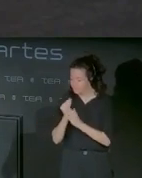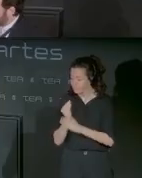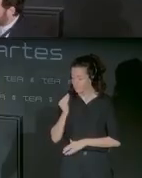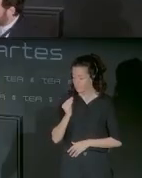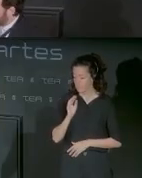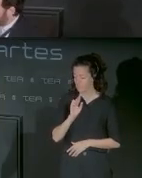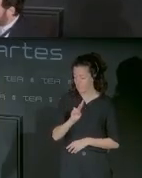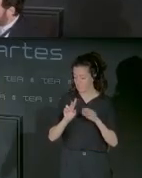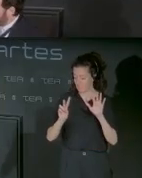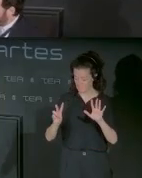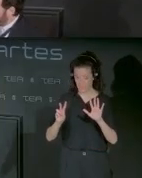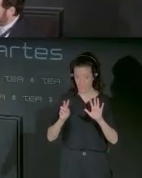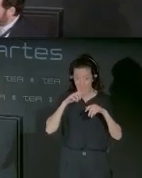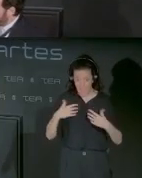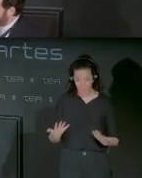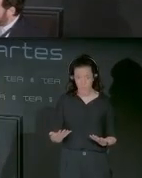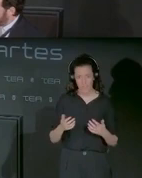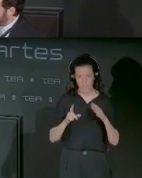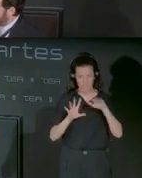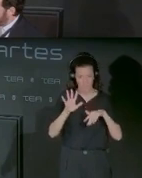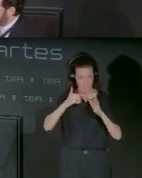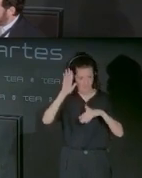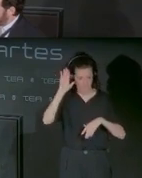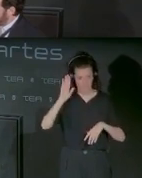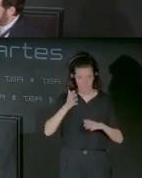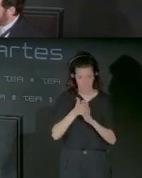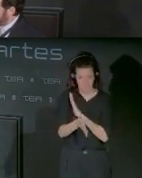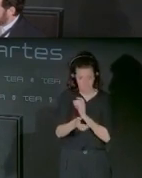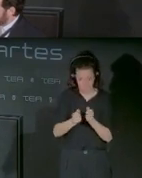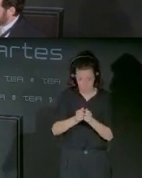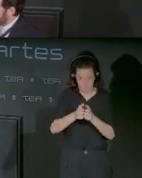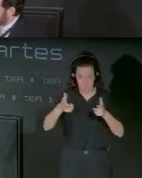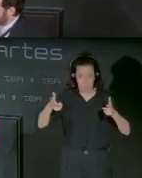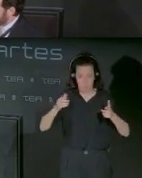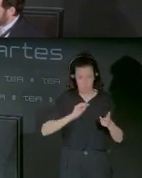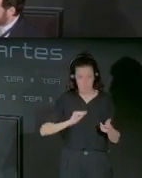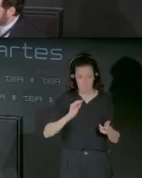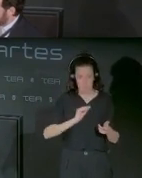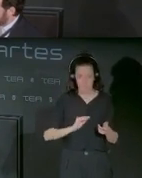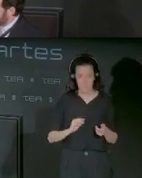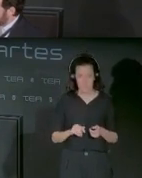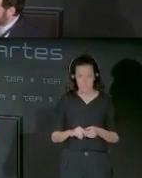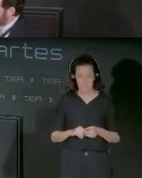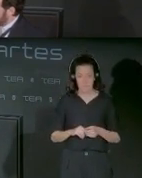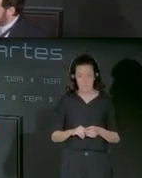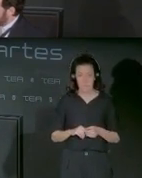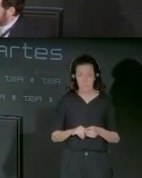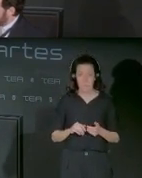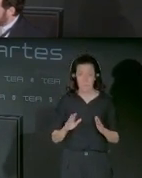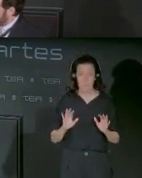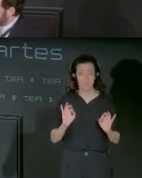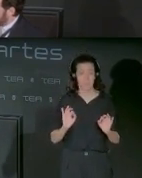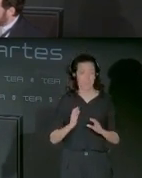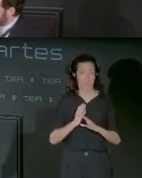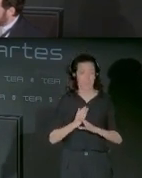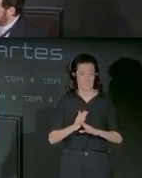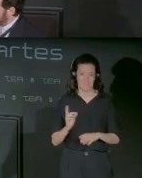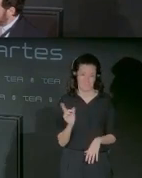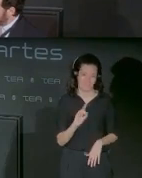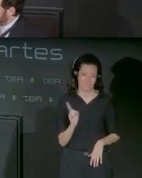good growth. Yeah. But it's not enough, and I will speak later what is the position in Croatia on